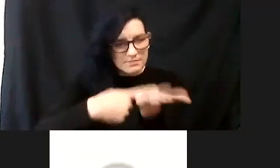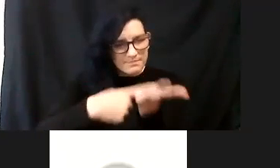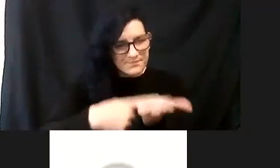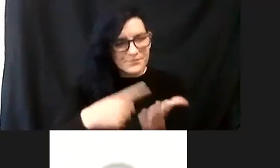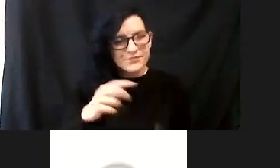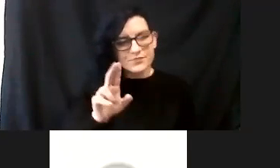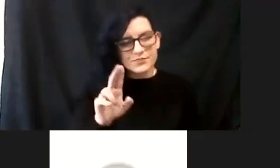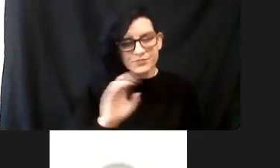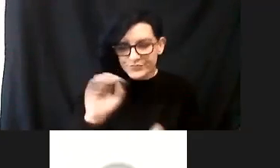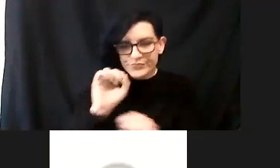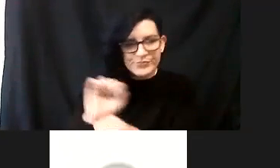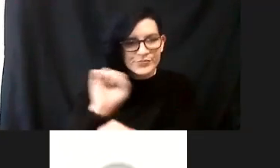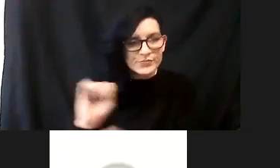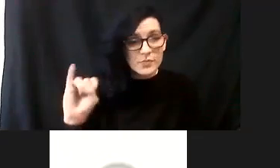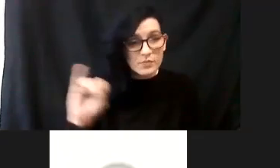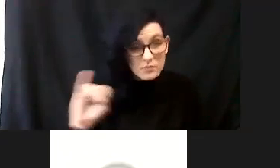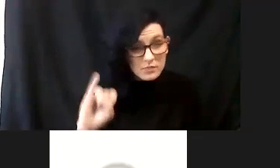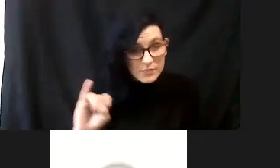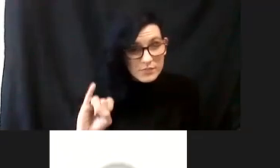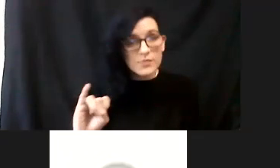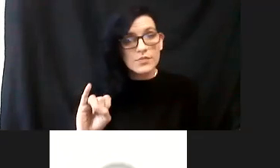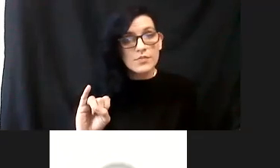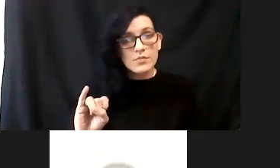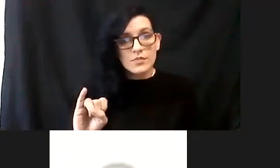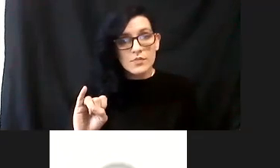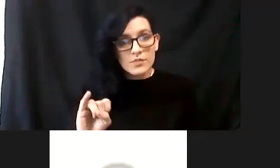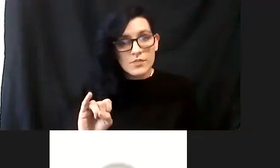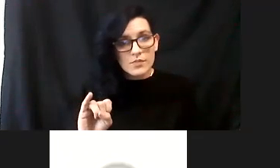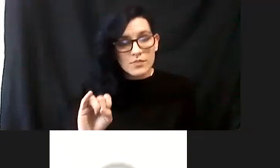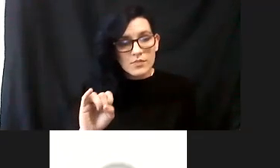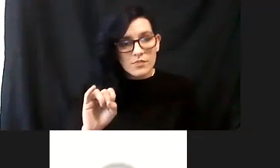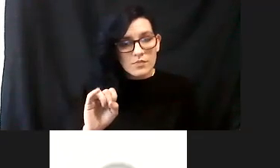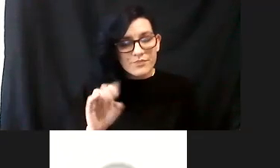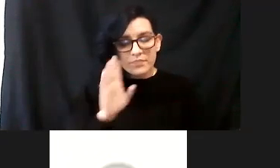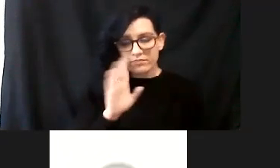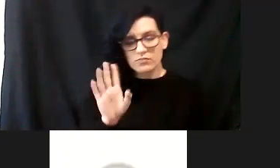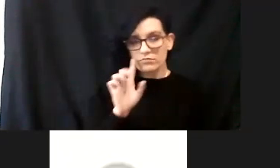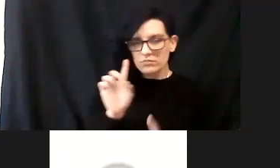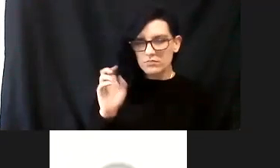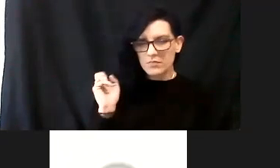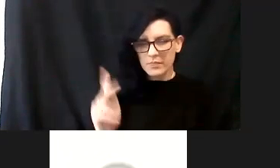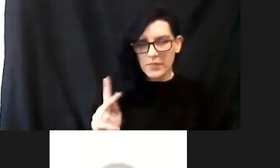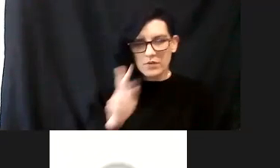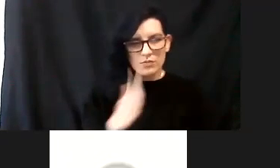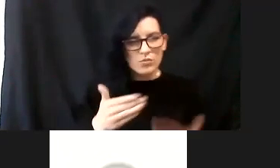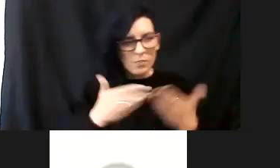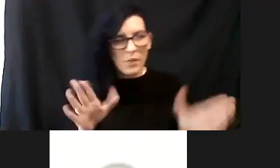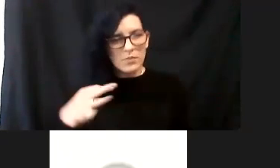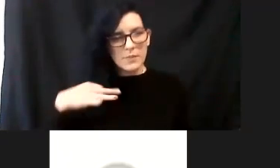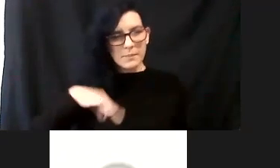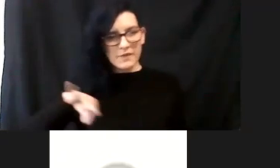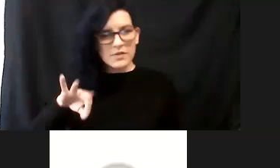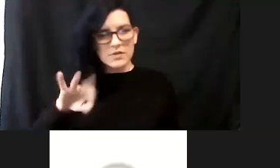back to referring you all to the public benefits hotline. You can also check Oregon Law